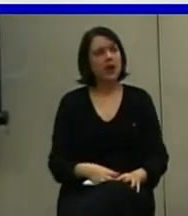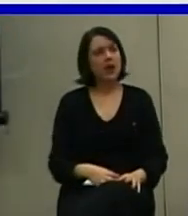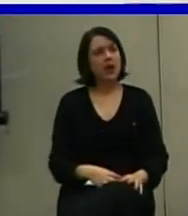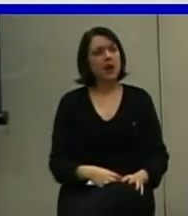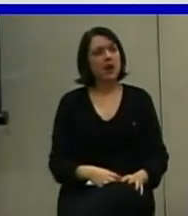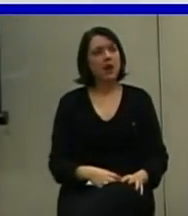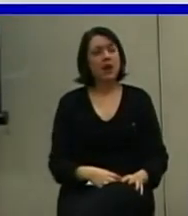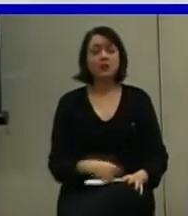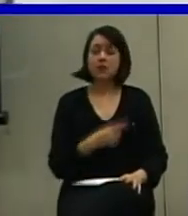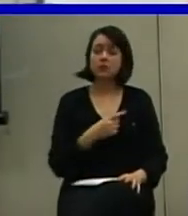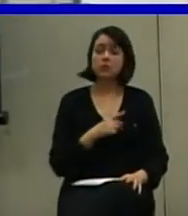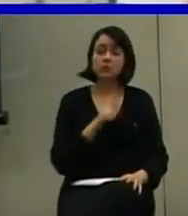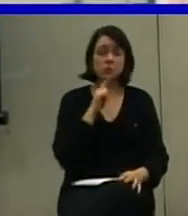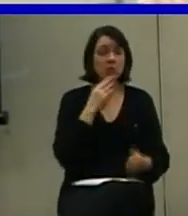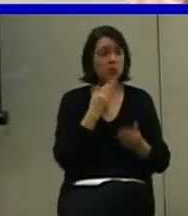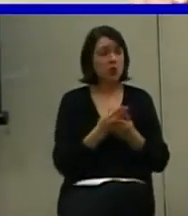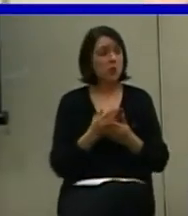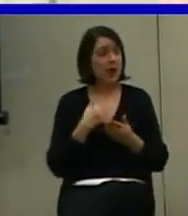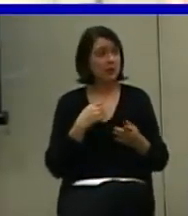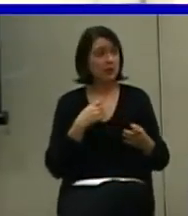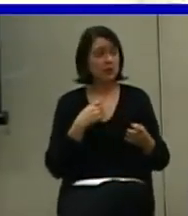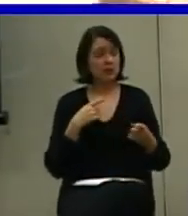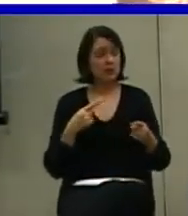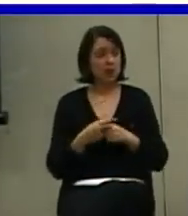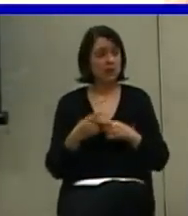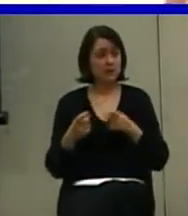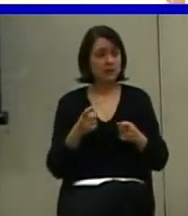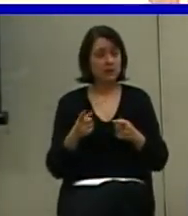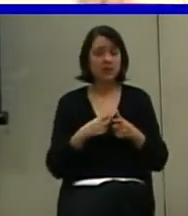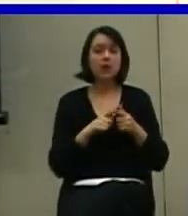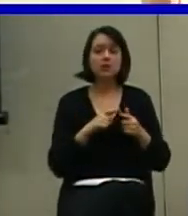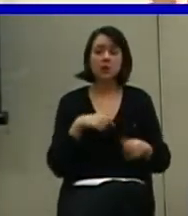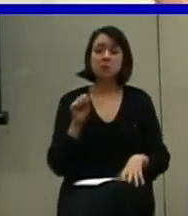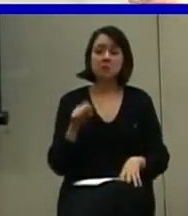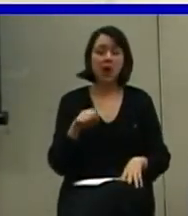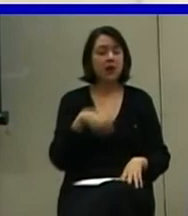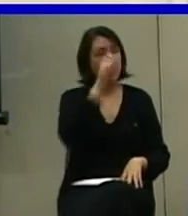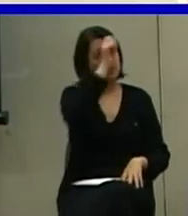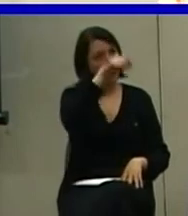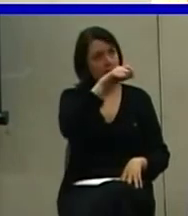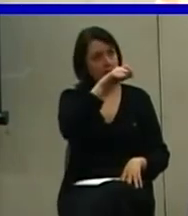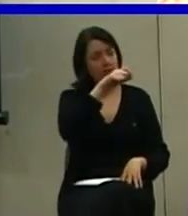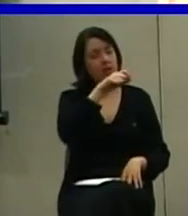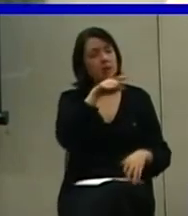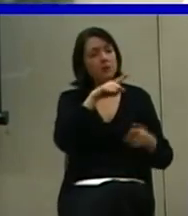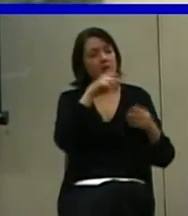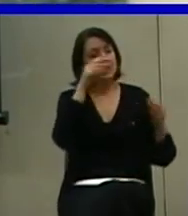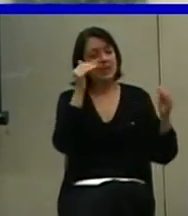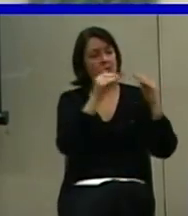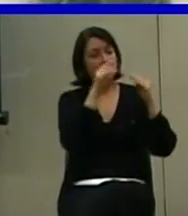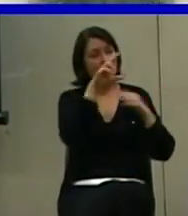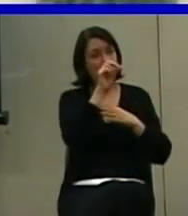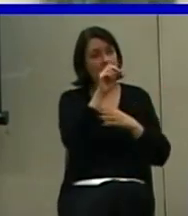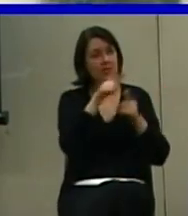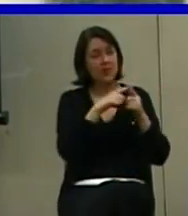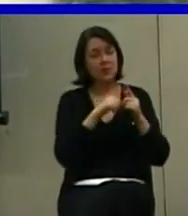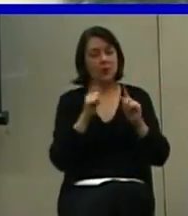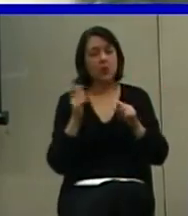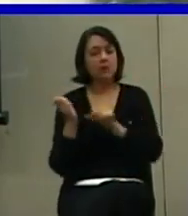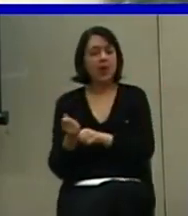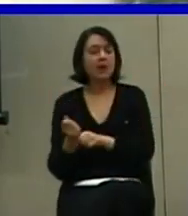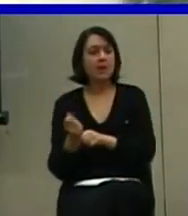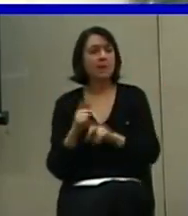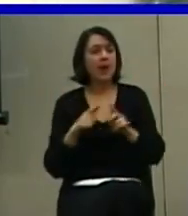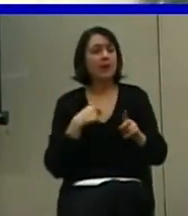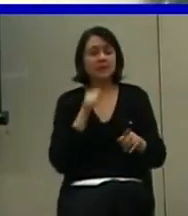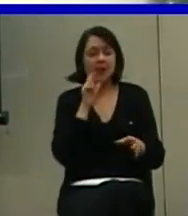go, that was really good the way we had conflict management in that last one. I'd put a thing. And when they get to 30, we'd go play. But it took me out of the loop.